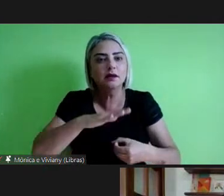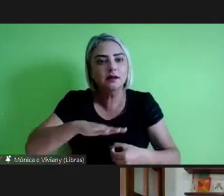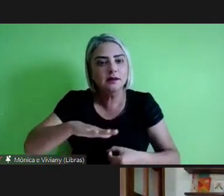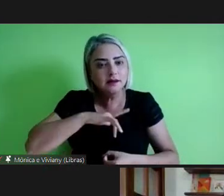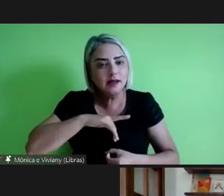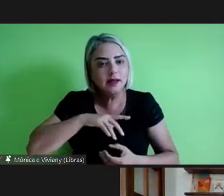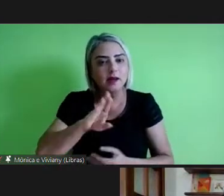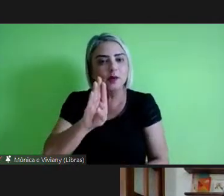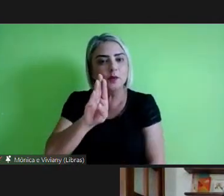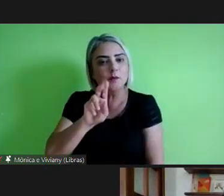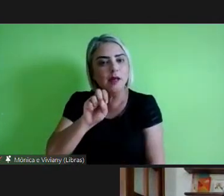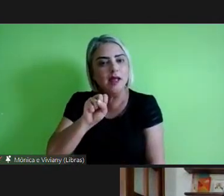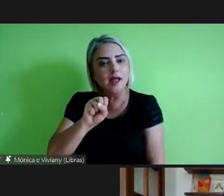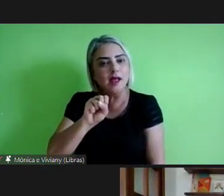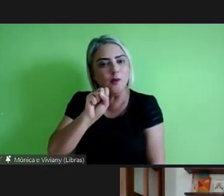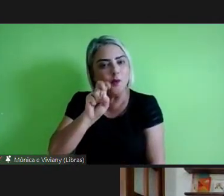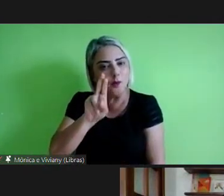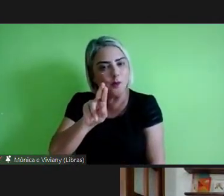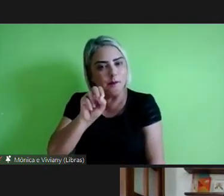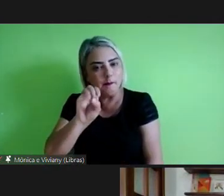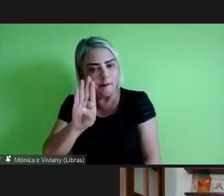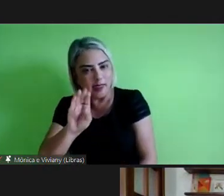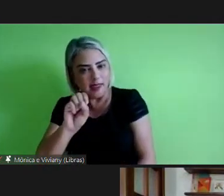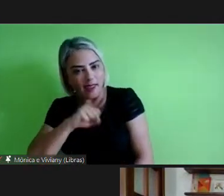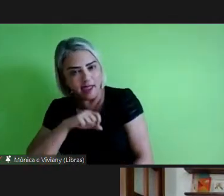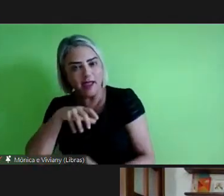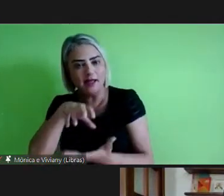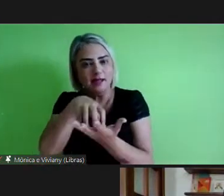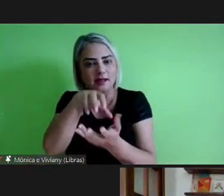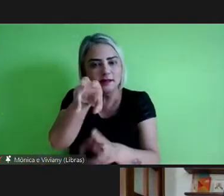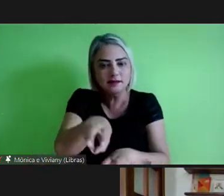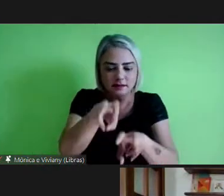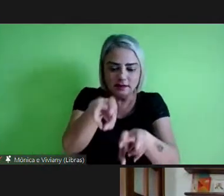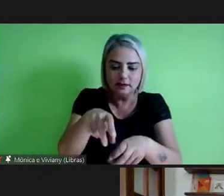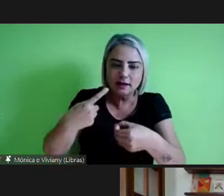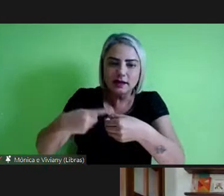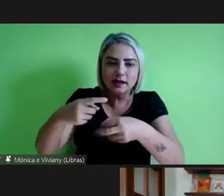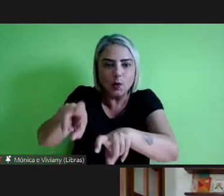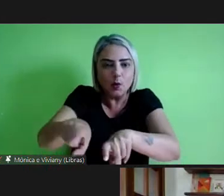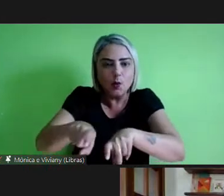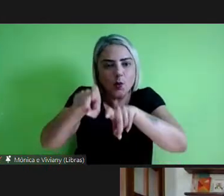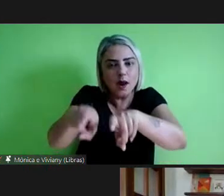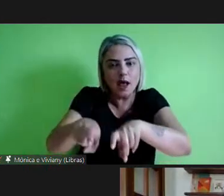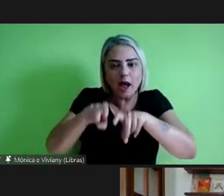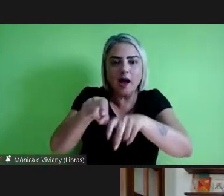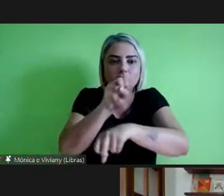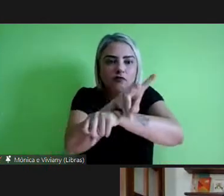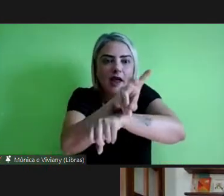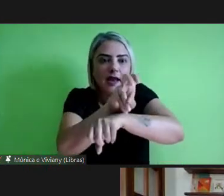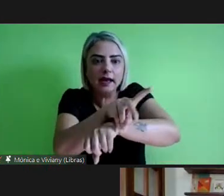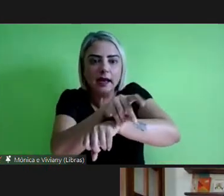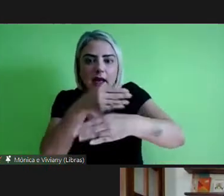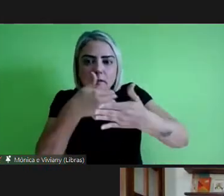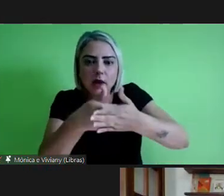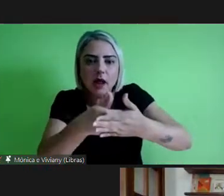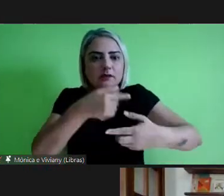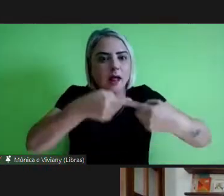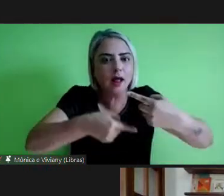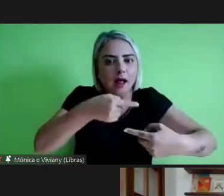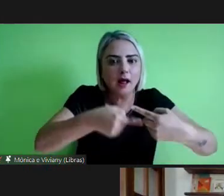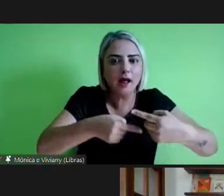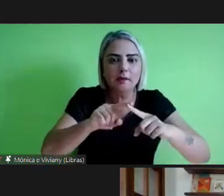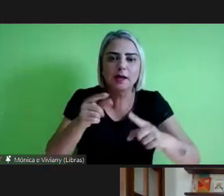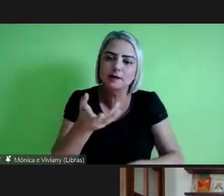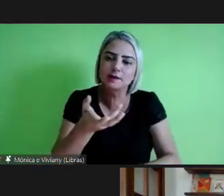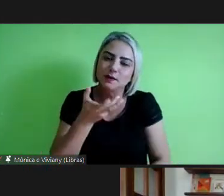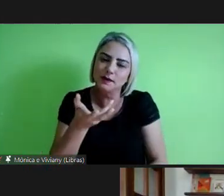urban space. We have the units, rural units, that we need to think about the specificities of these communities. This is going